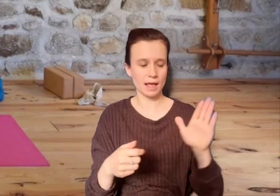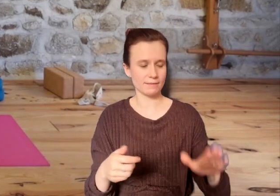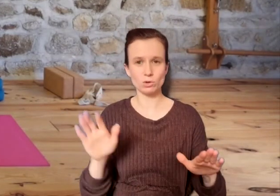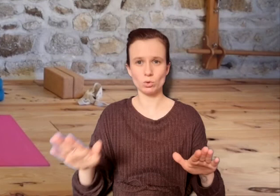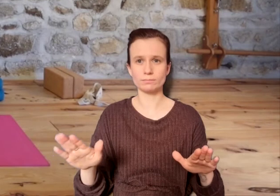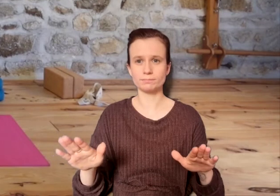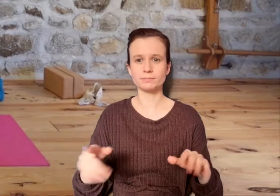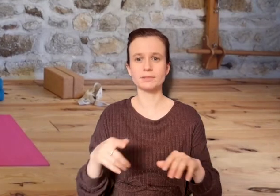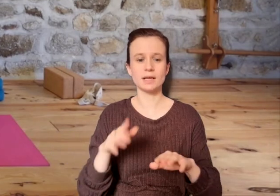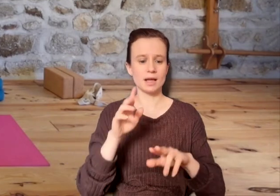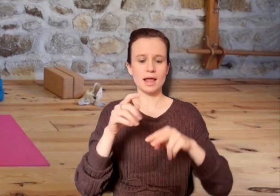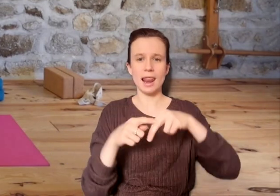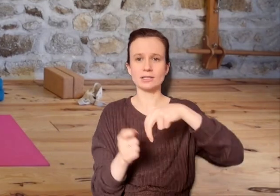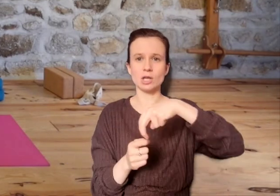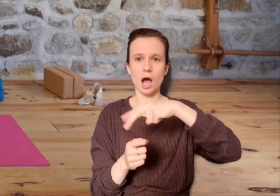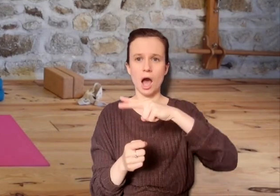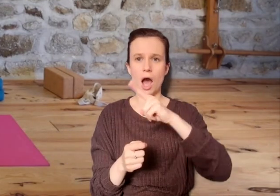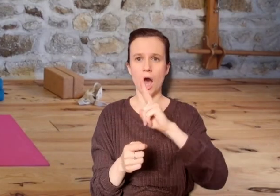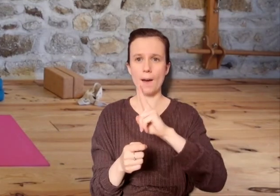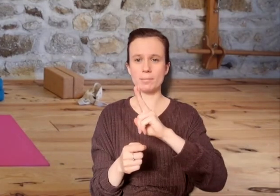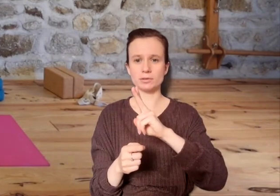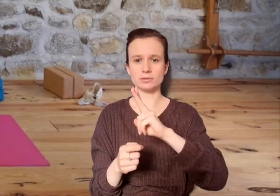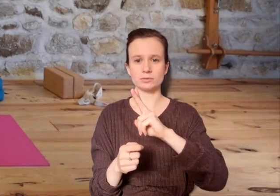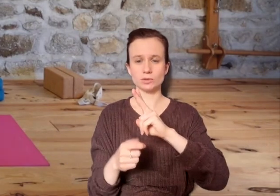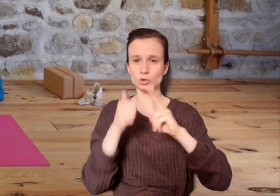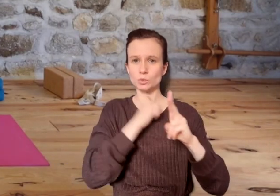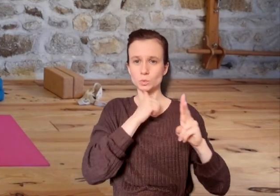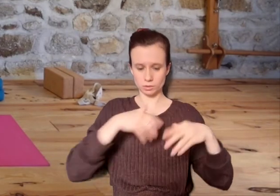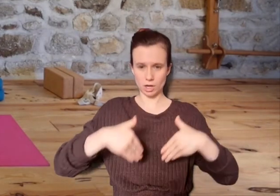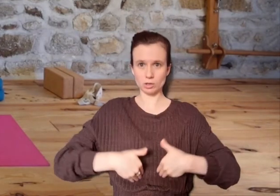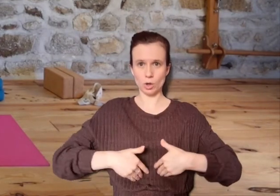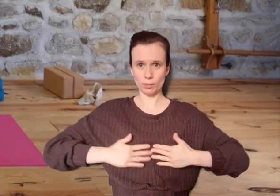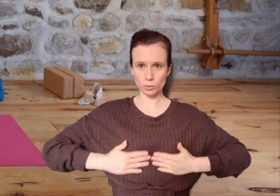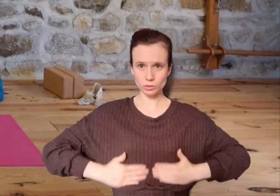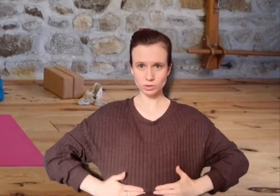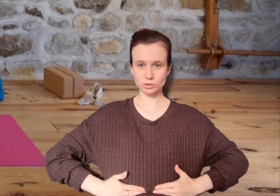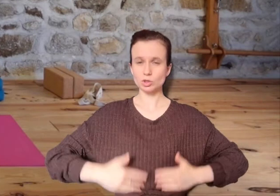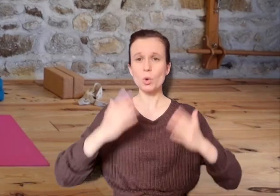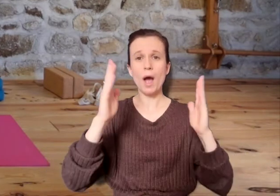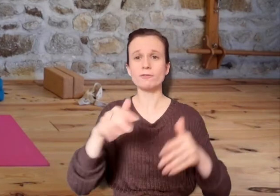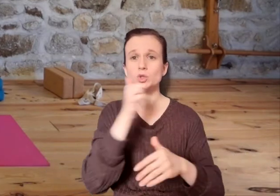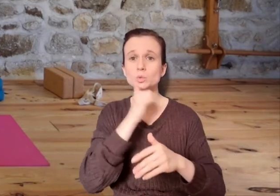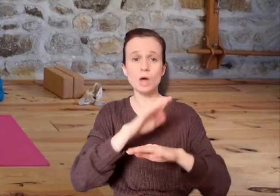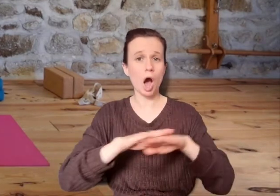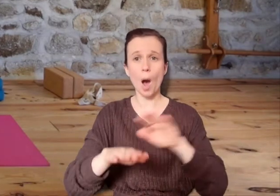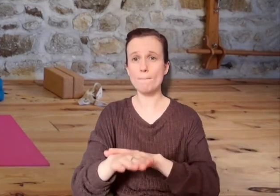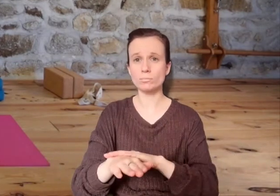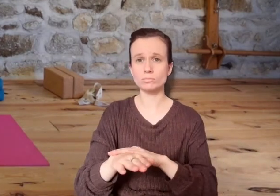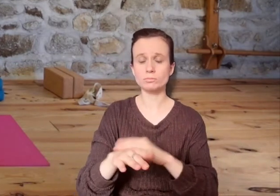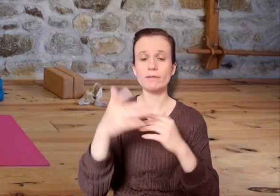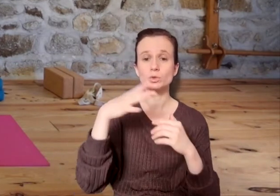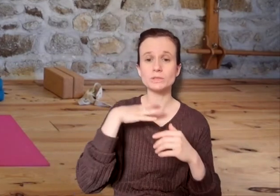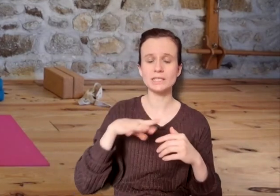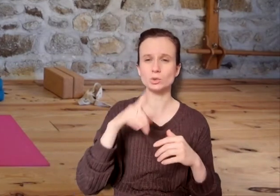hands on the floor if you want. Legs are going to go up to the ceiling. You're going to use the abdominals. So if you want to, don't even use your